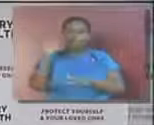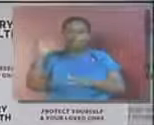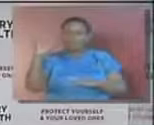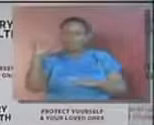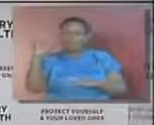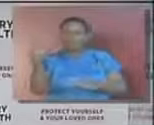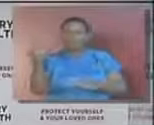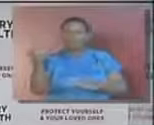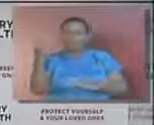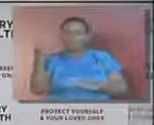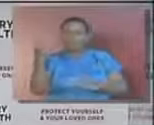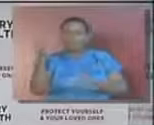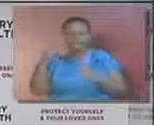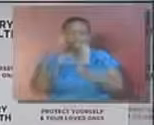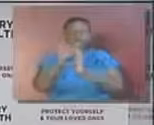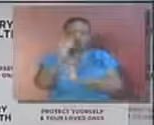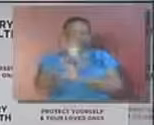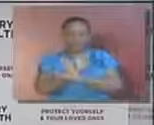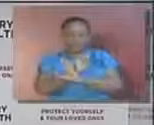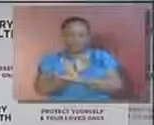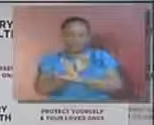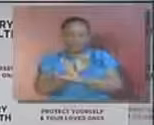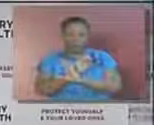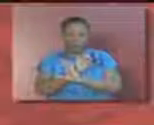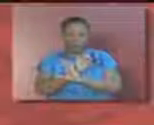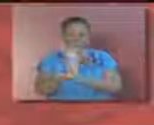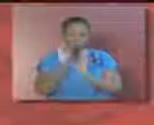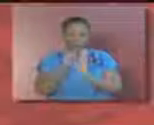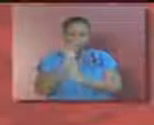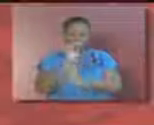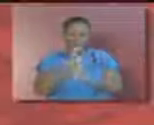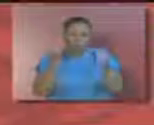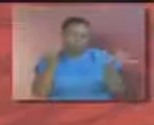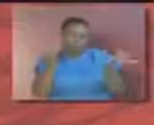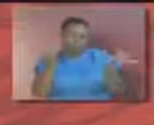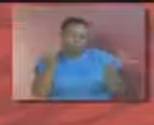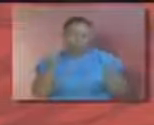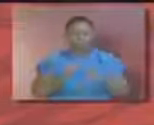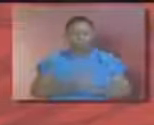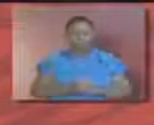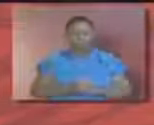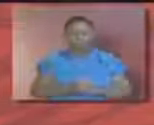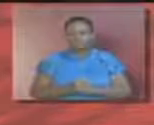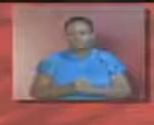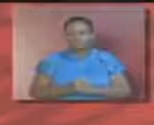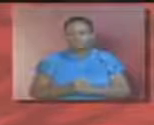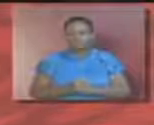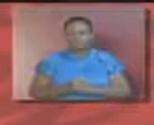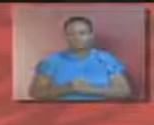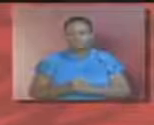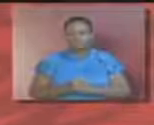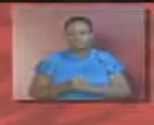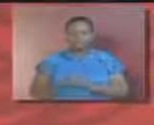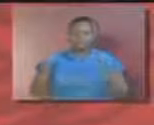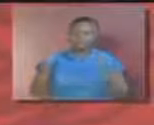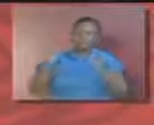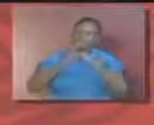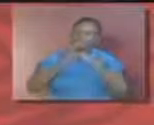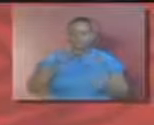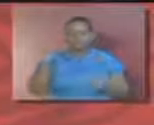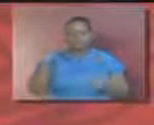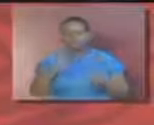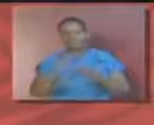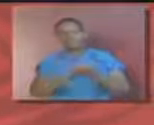Dr. Richards for a response to the second question. Okay, thanks, Prior. Nice question on models